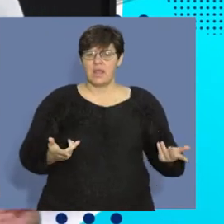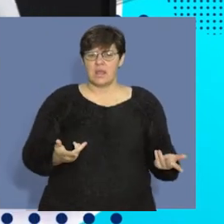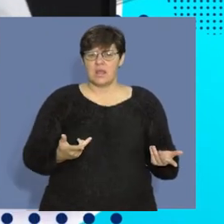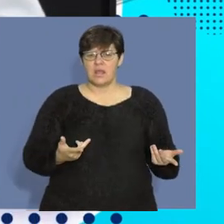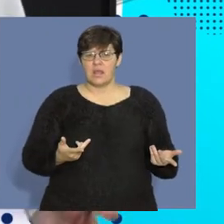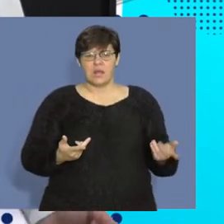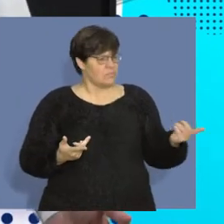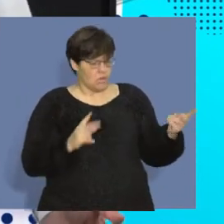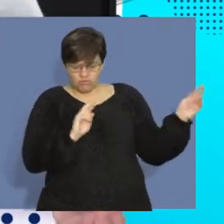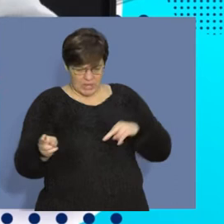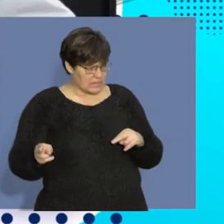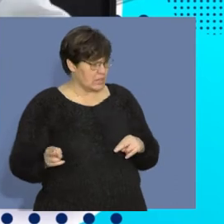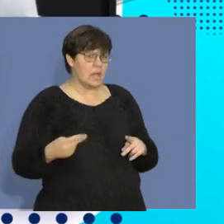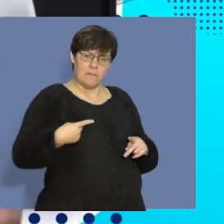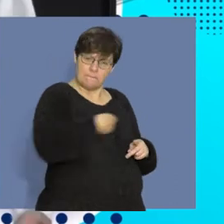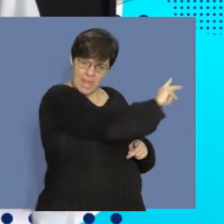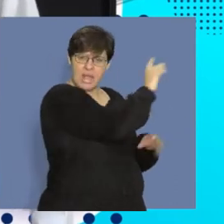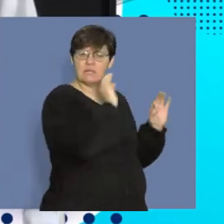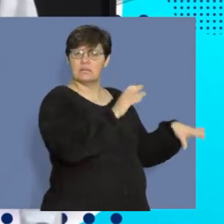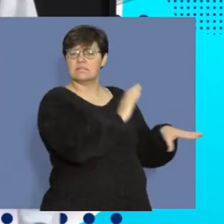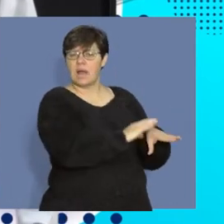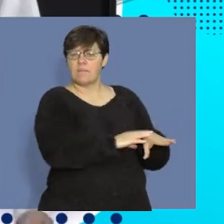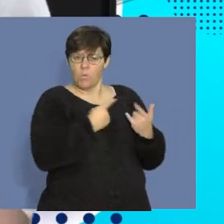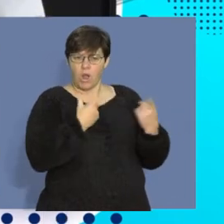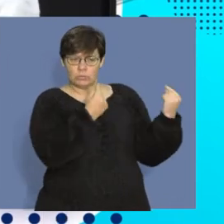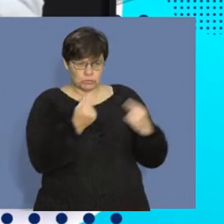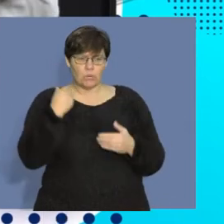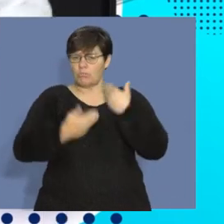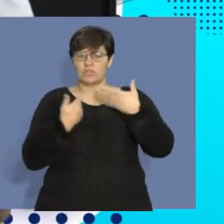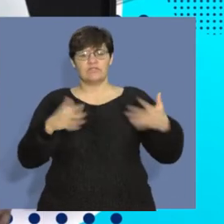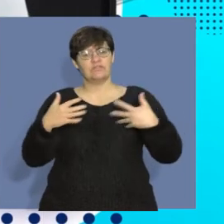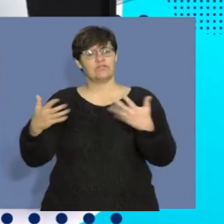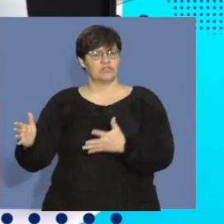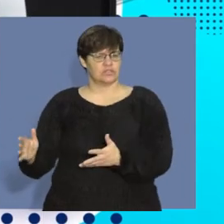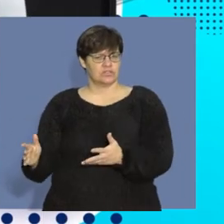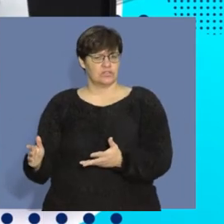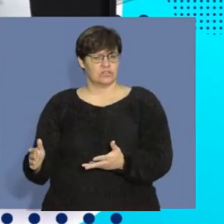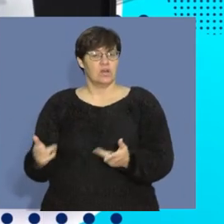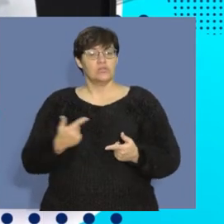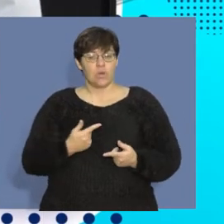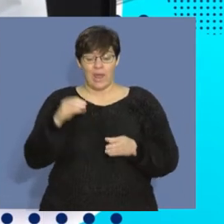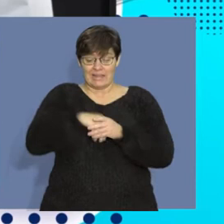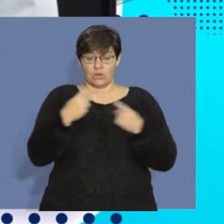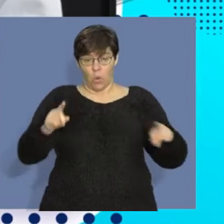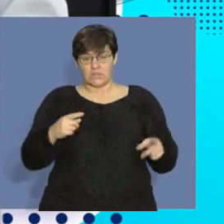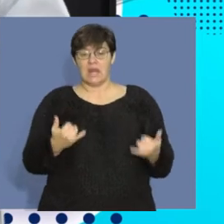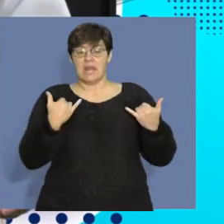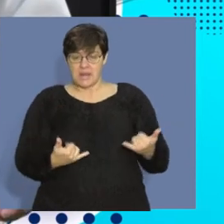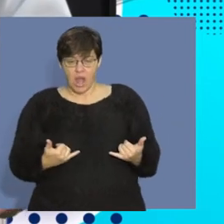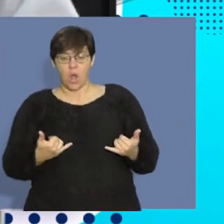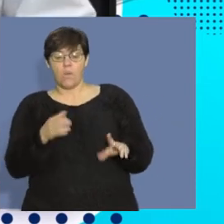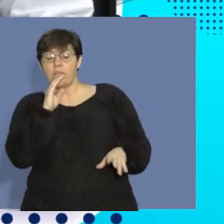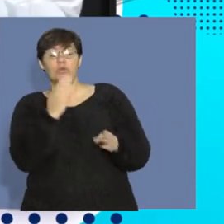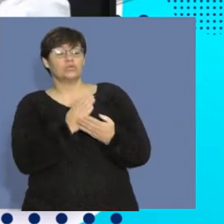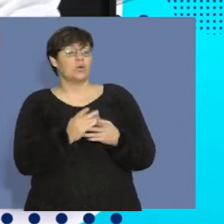something which we have ready and we can submit on time? So all of these processes would fall within the ambit of the internal